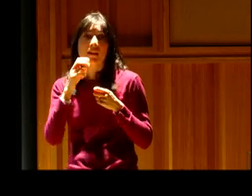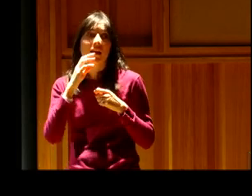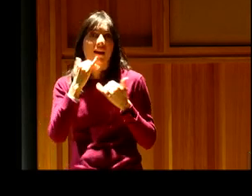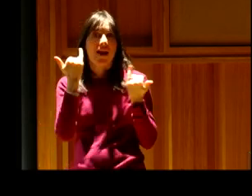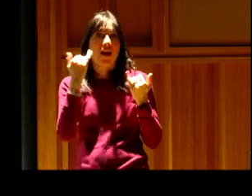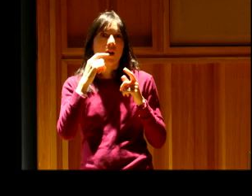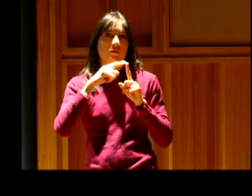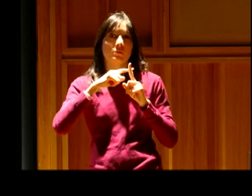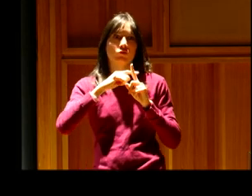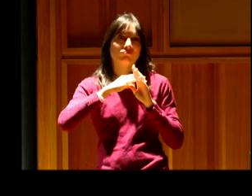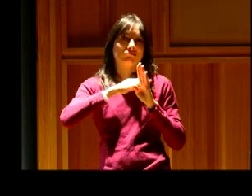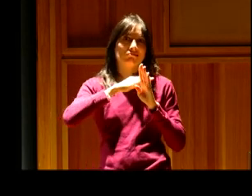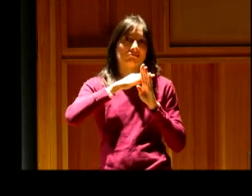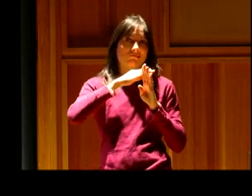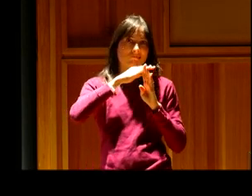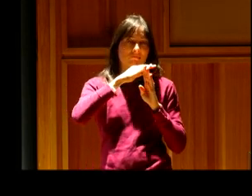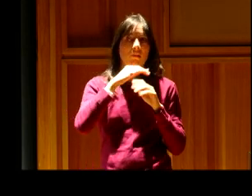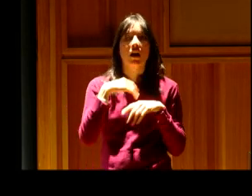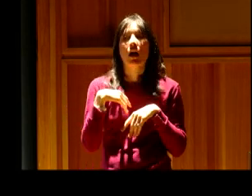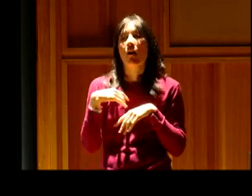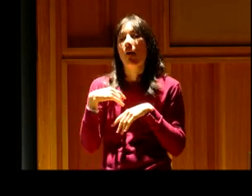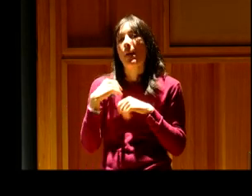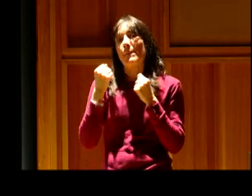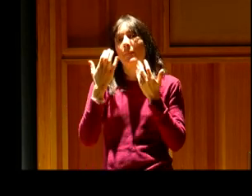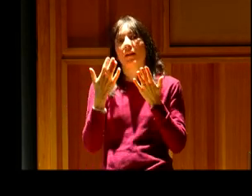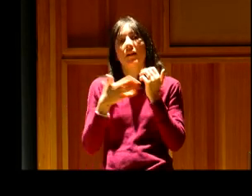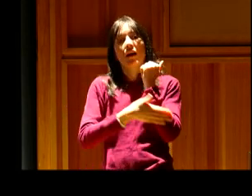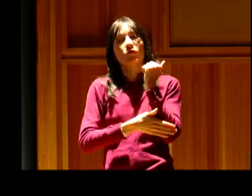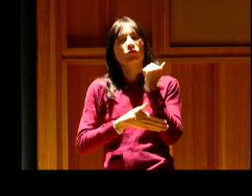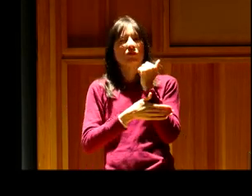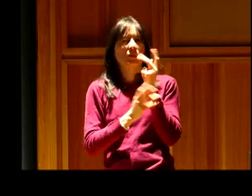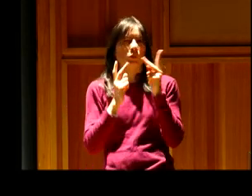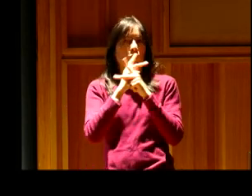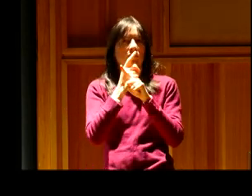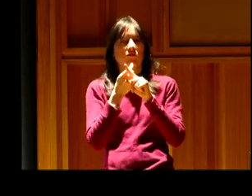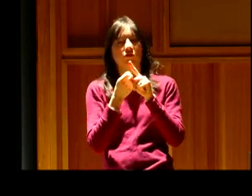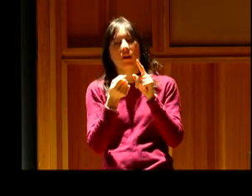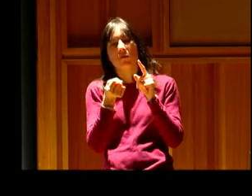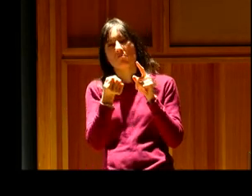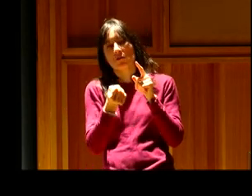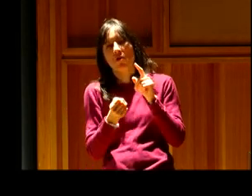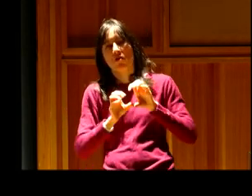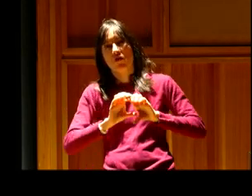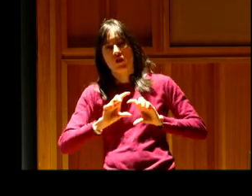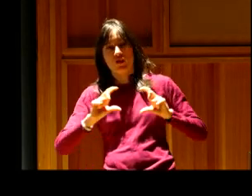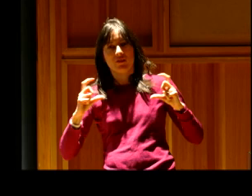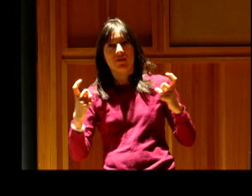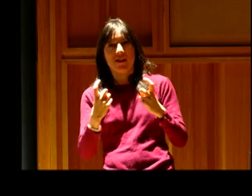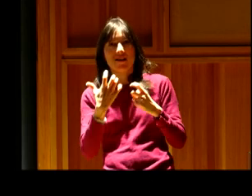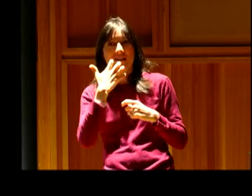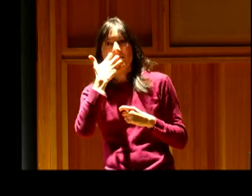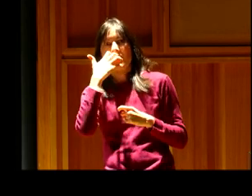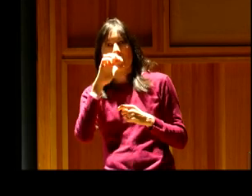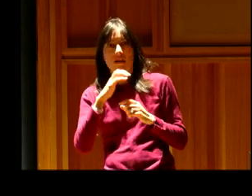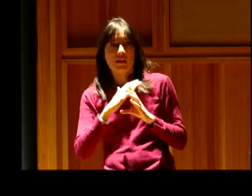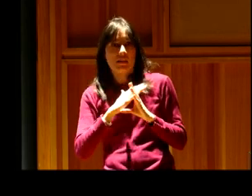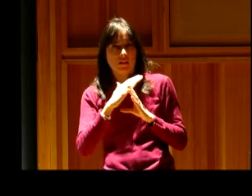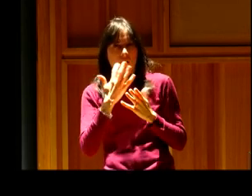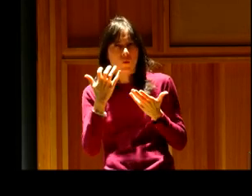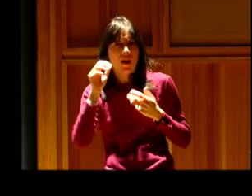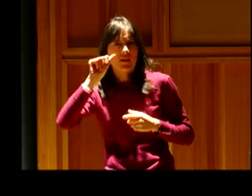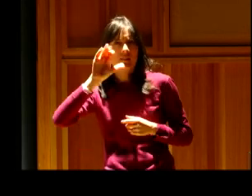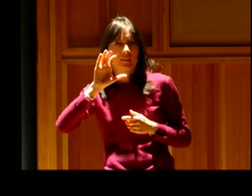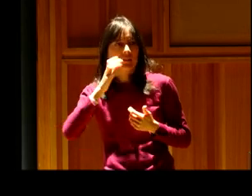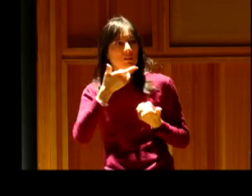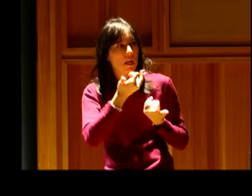as countries, particularly in the global south, emerge from poverty, they're going to want air conditioners just like we